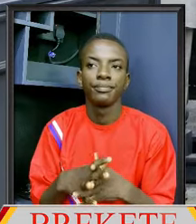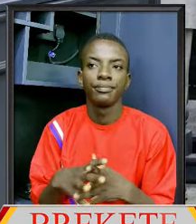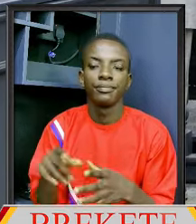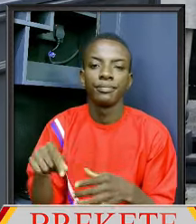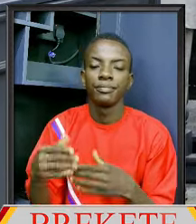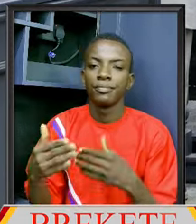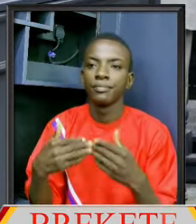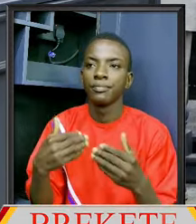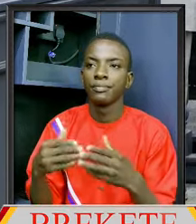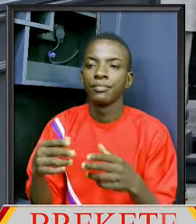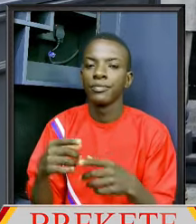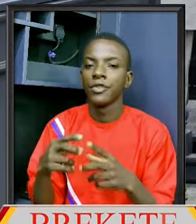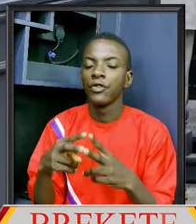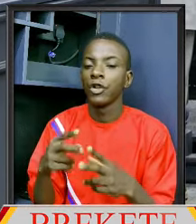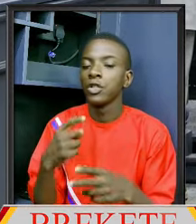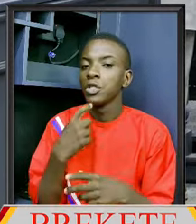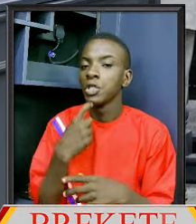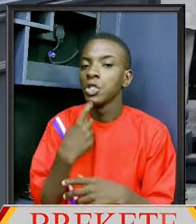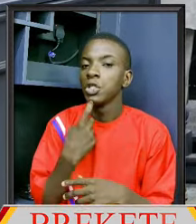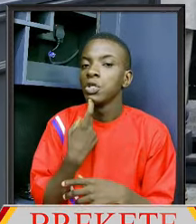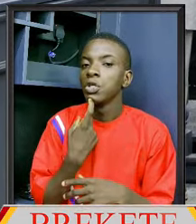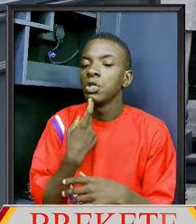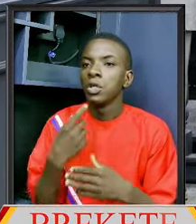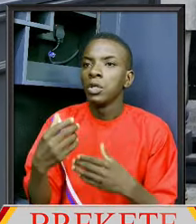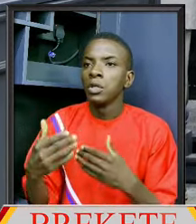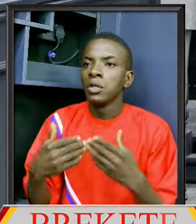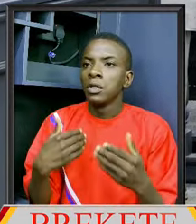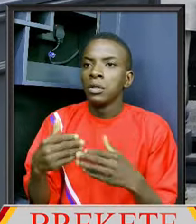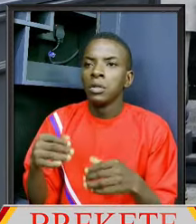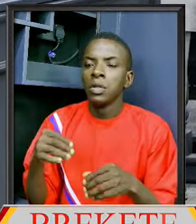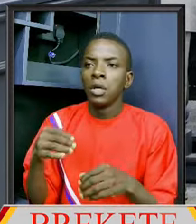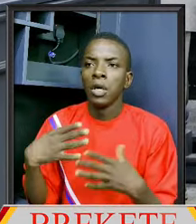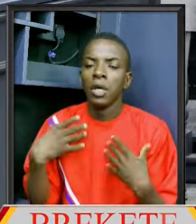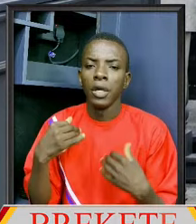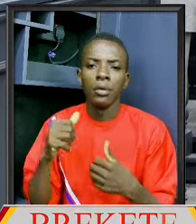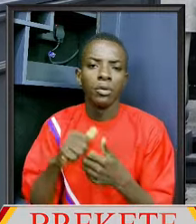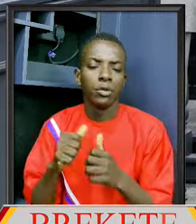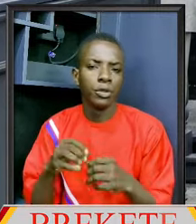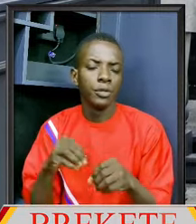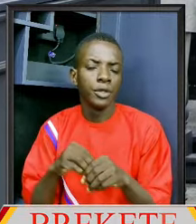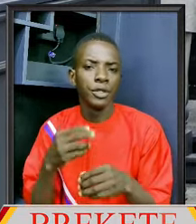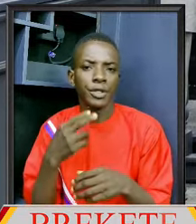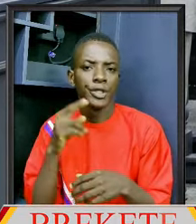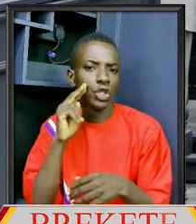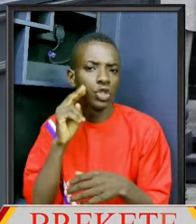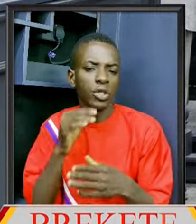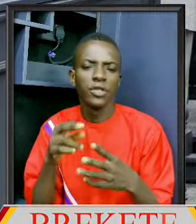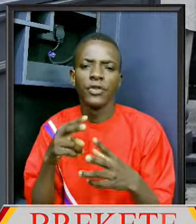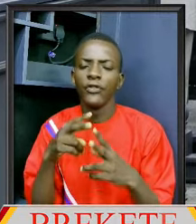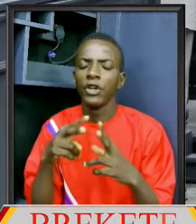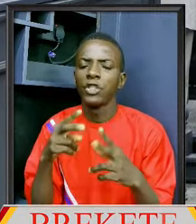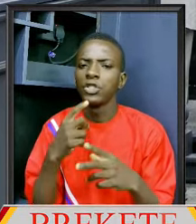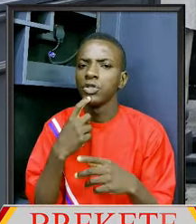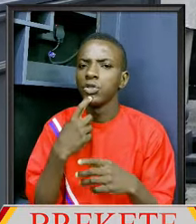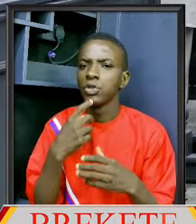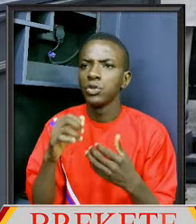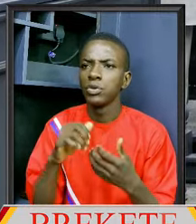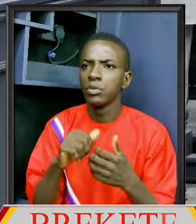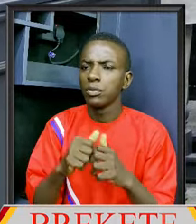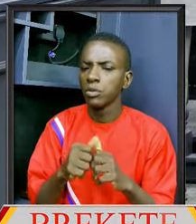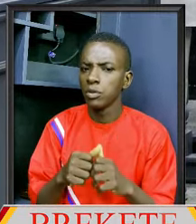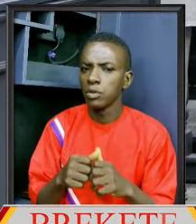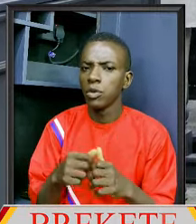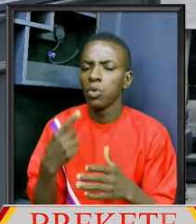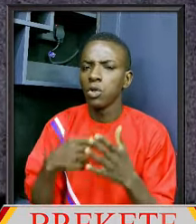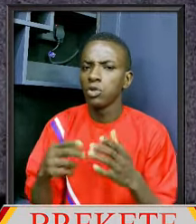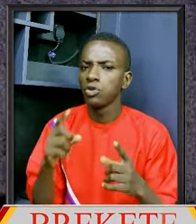Because this matter now very serious matter. Very delicate, sir. Health matter for Nigeria now very serious issue. Yes, sir. And you know, from what